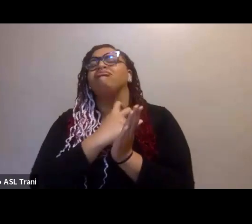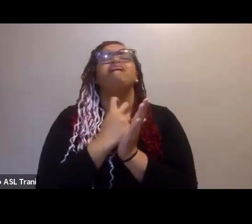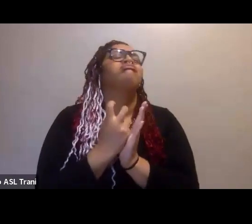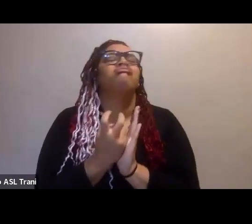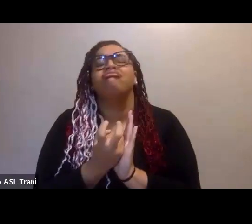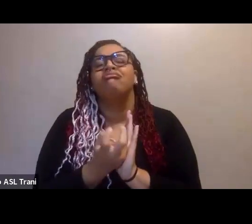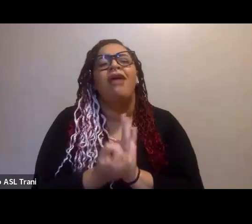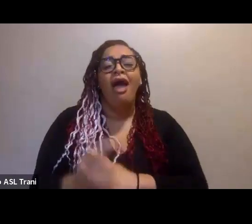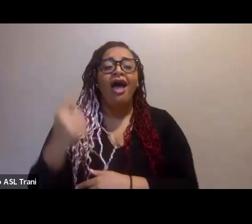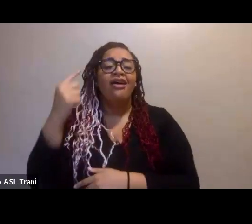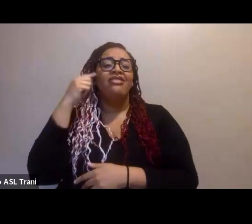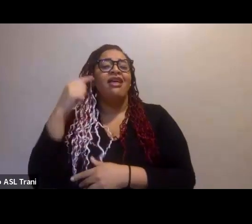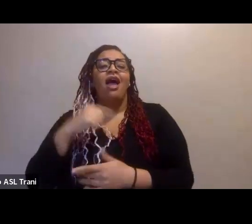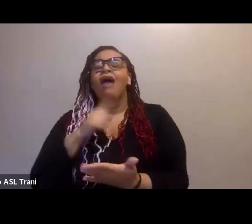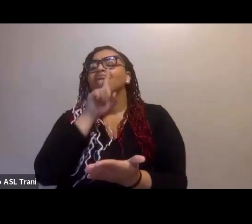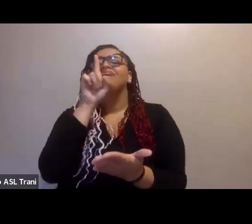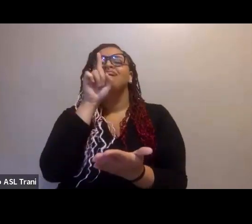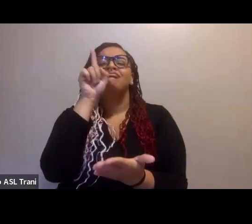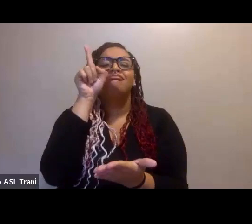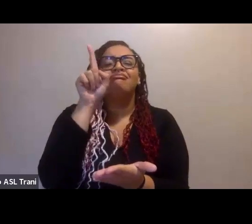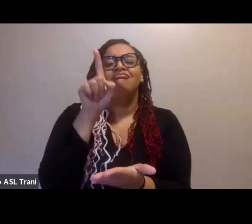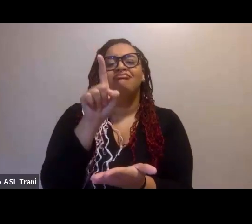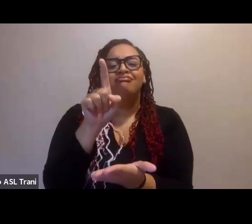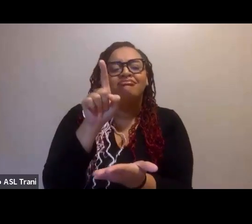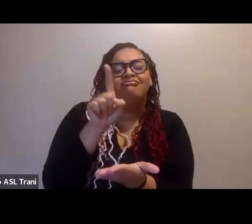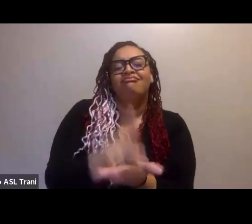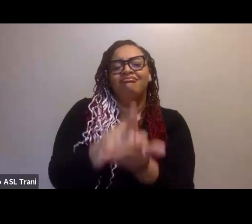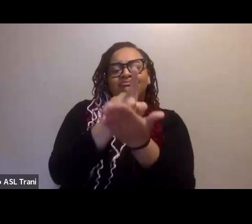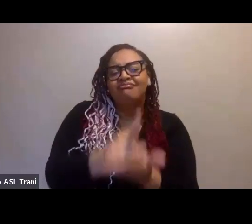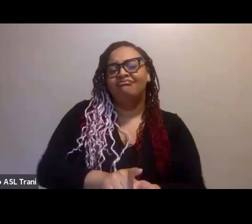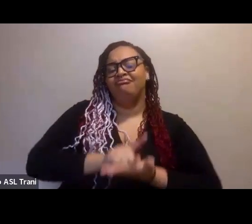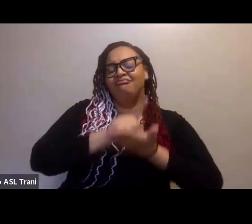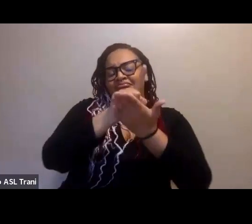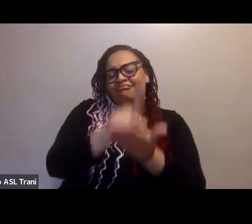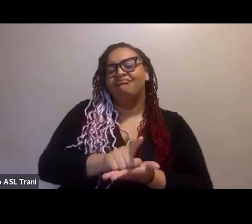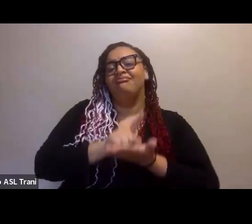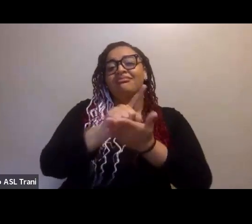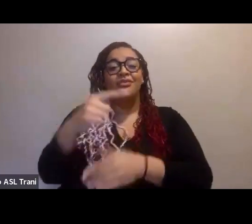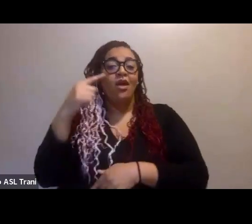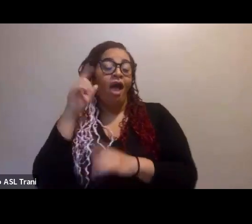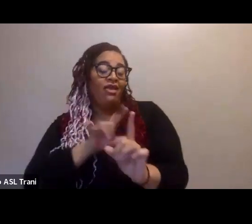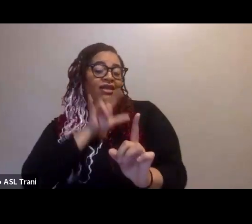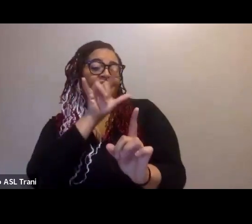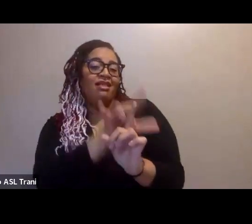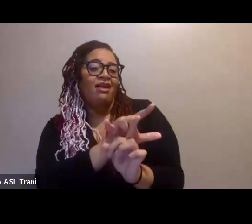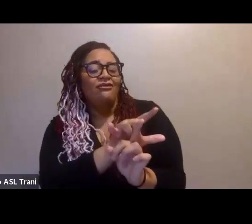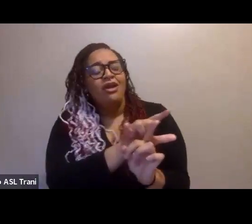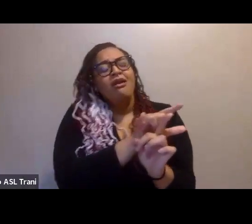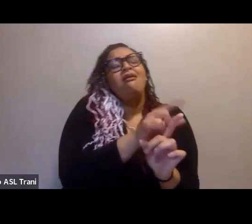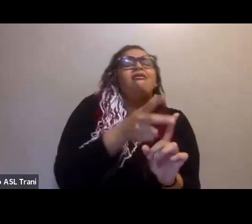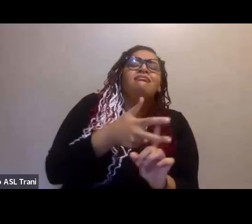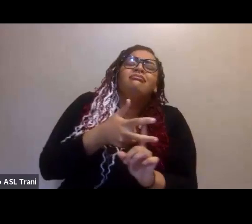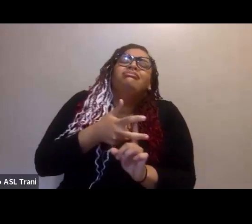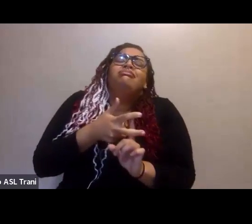into you. I think I love you. I'm so into you, so into you, so into you. I'm